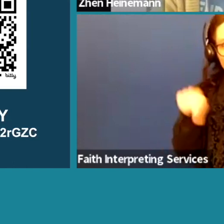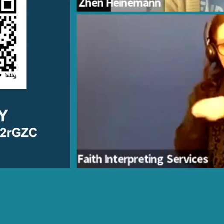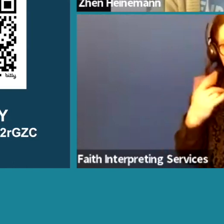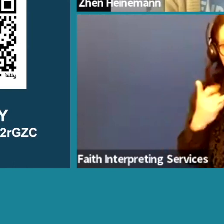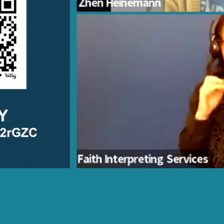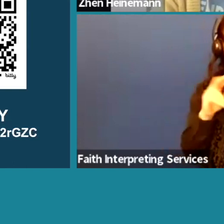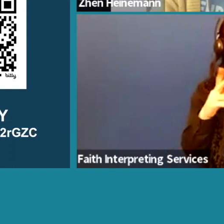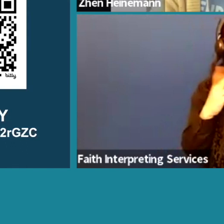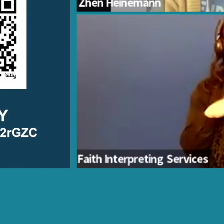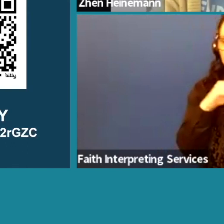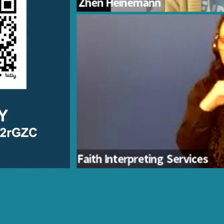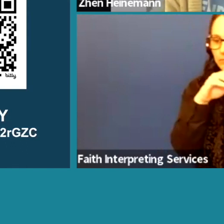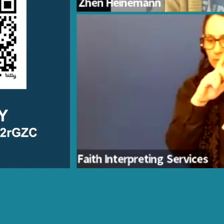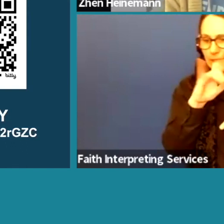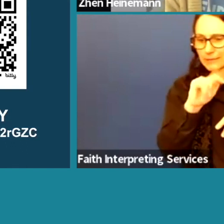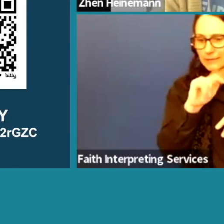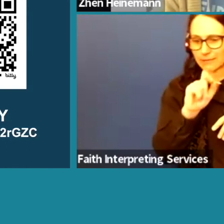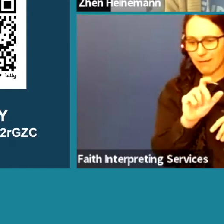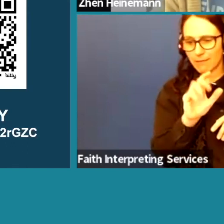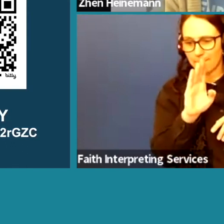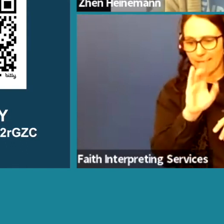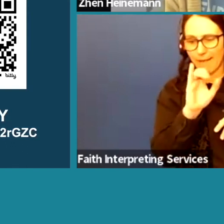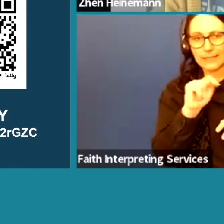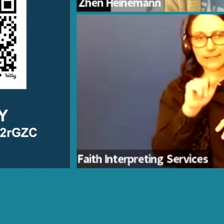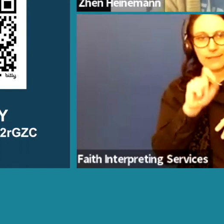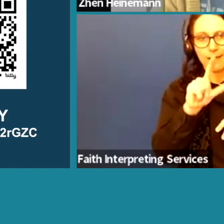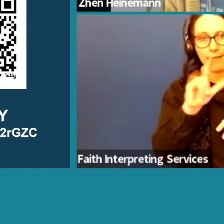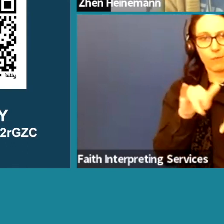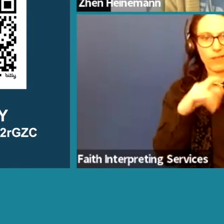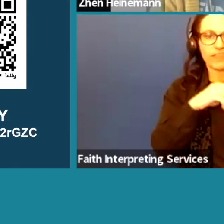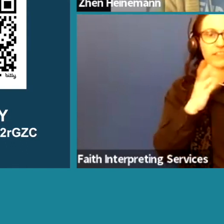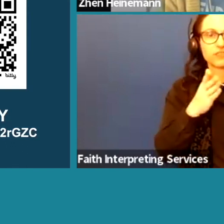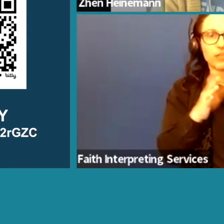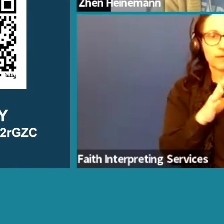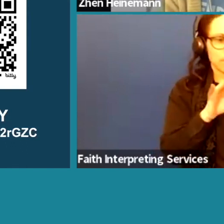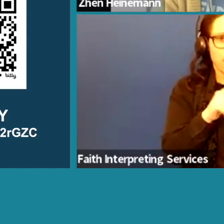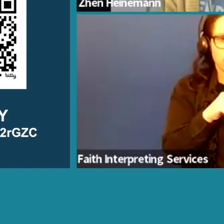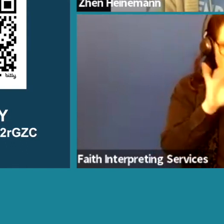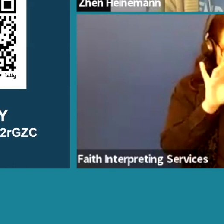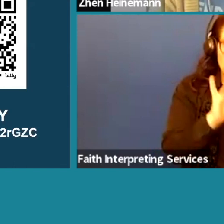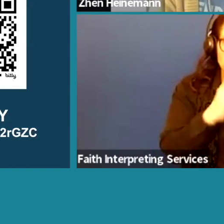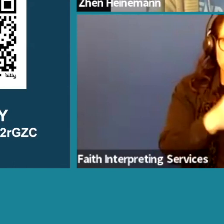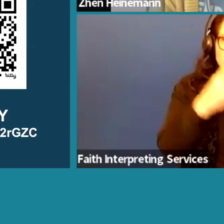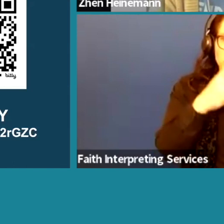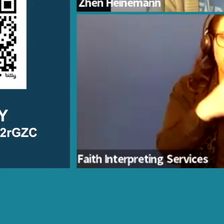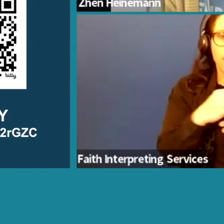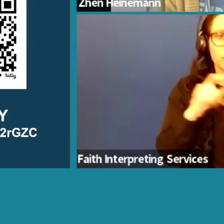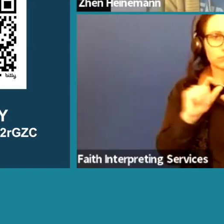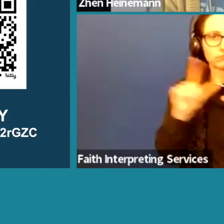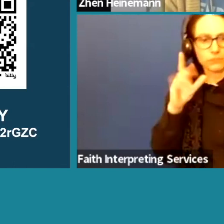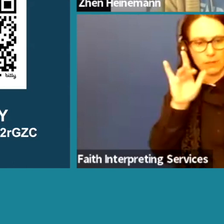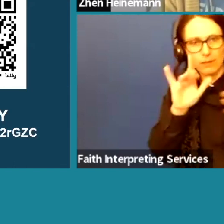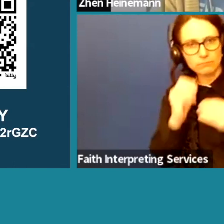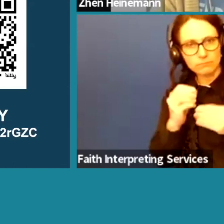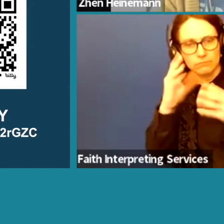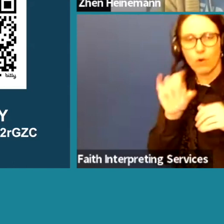at bit.ly, the link that's in the chat in the slideshow presentation, as well as the other helpful resources